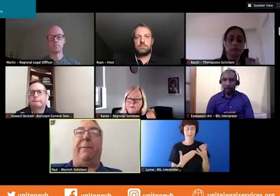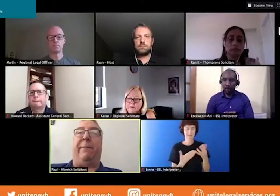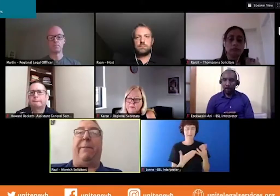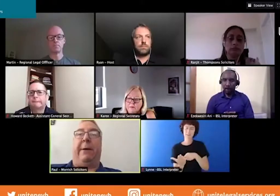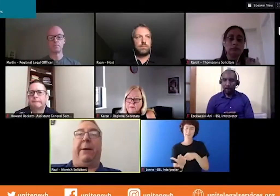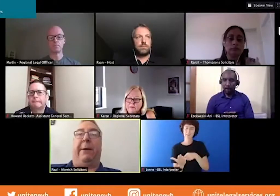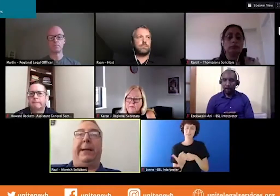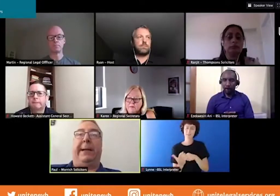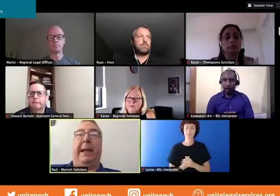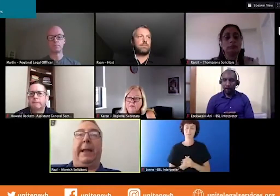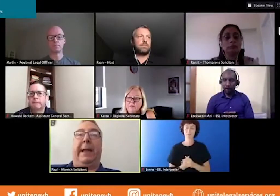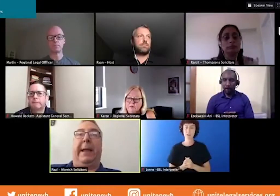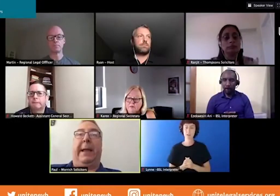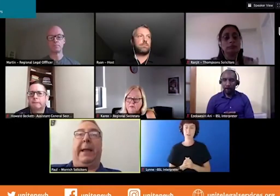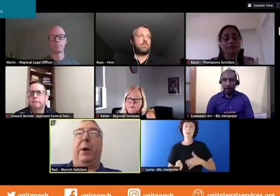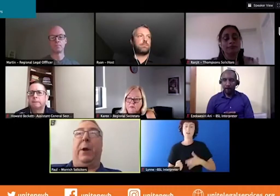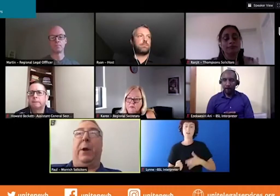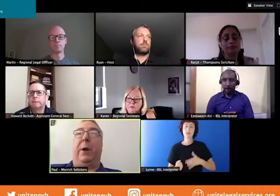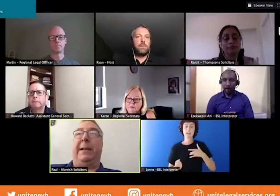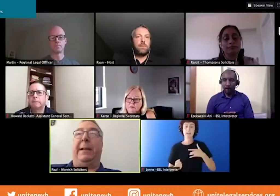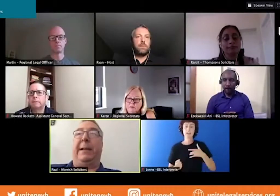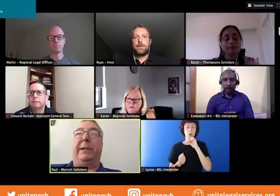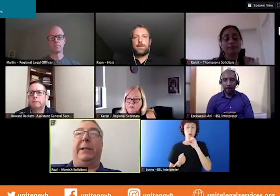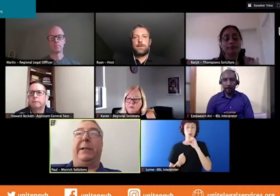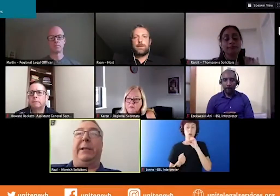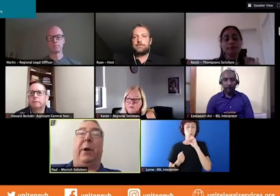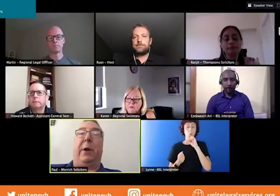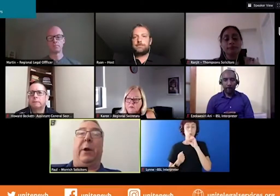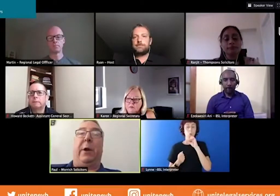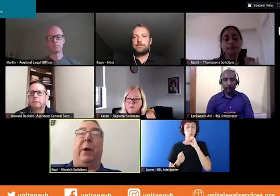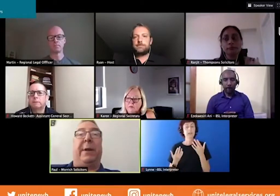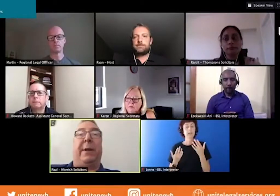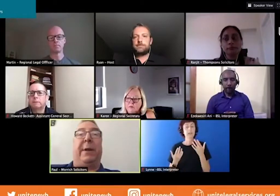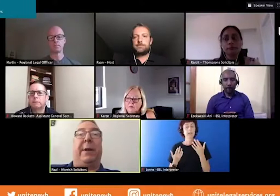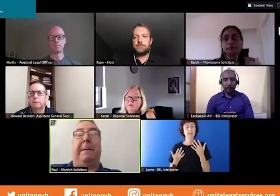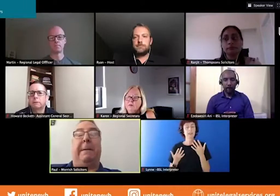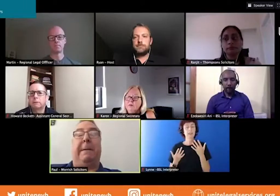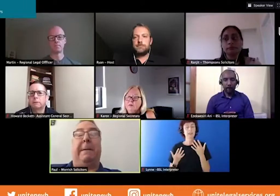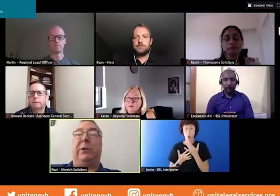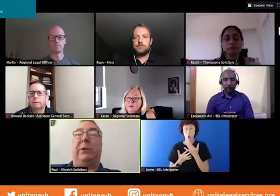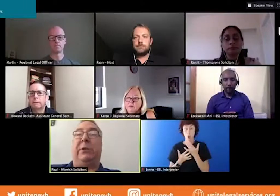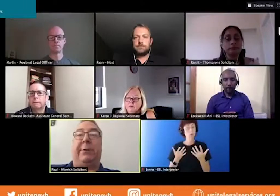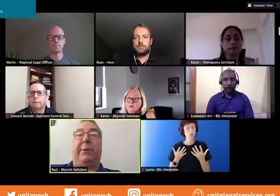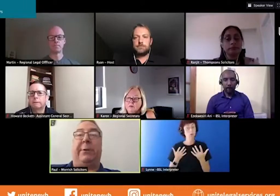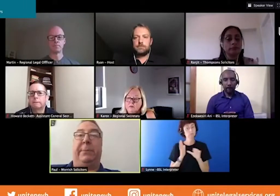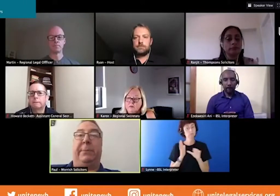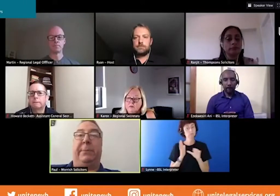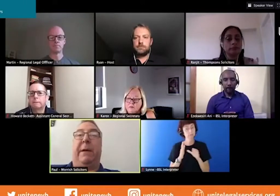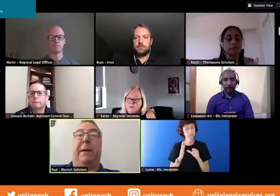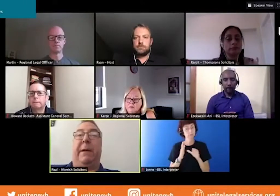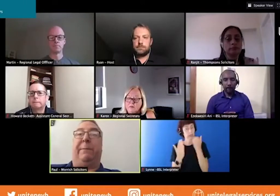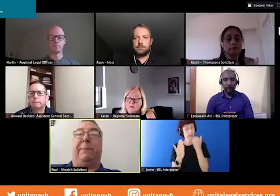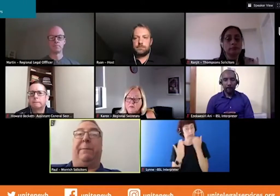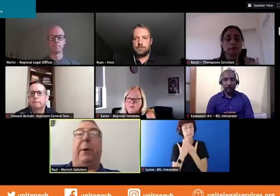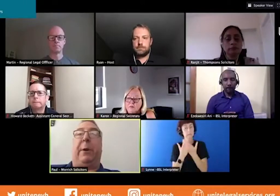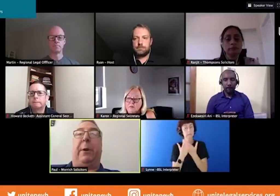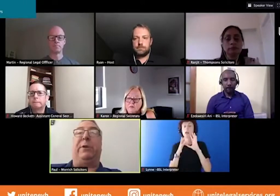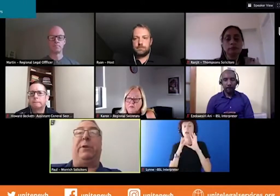here in terms both of employment and personal injury claims for people who have